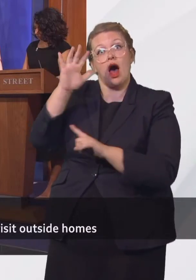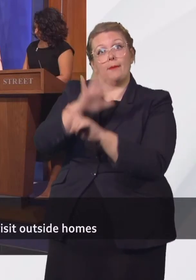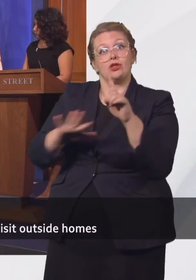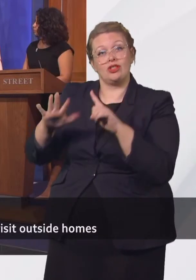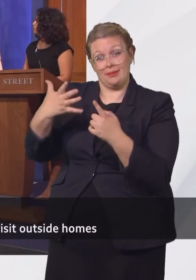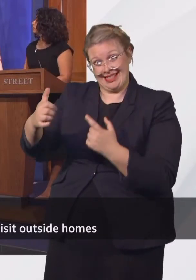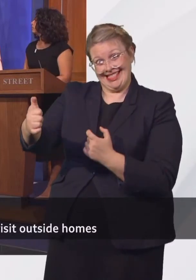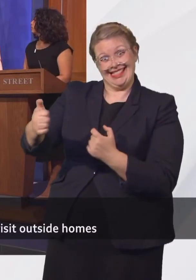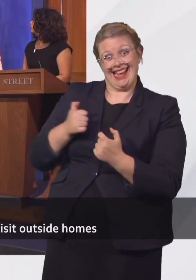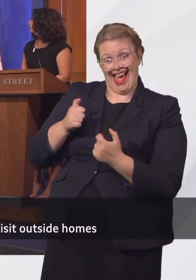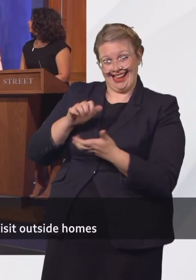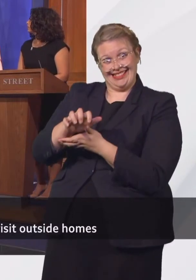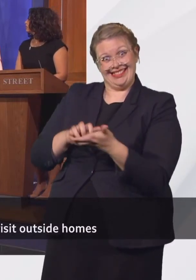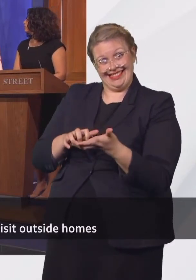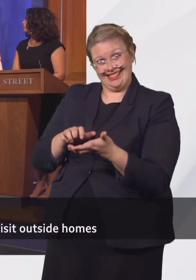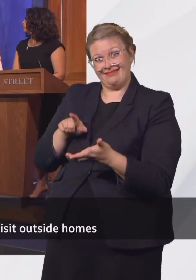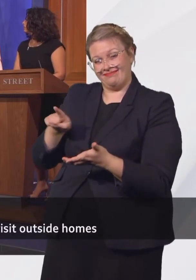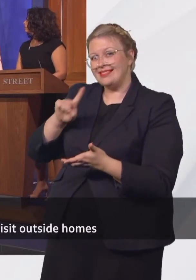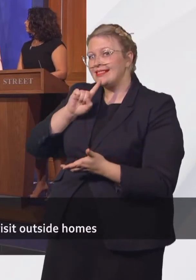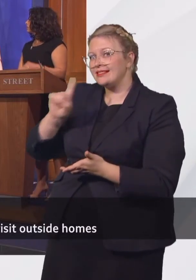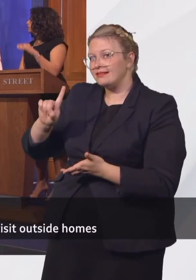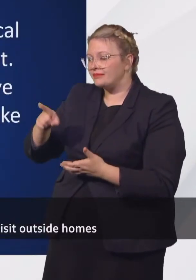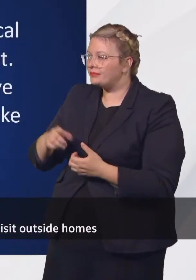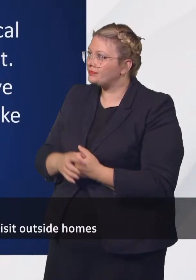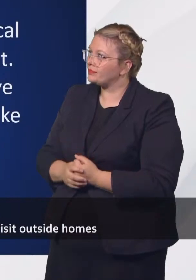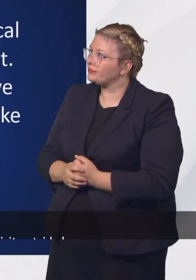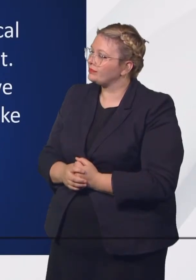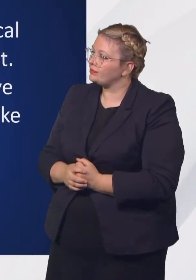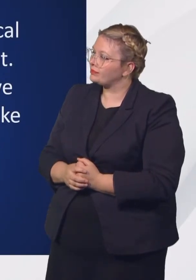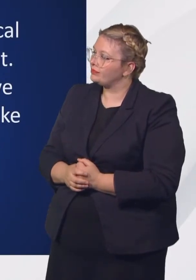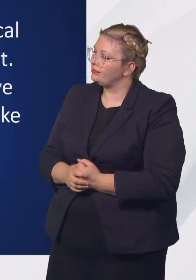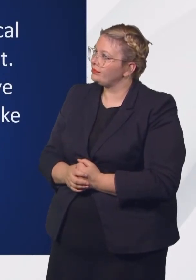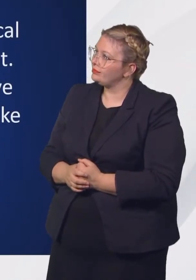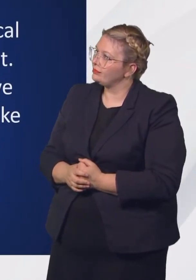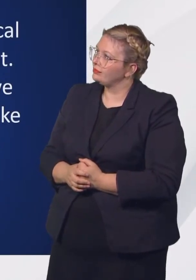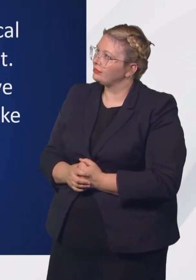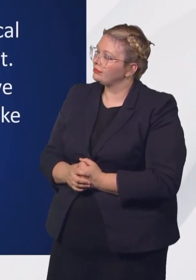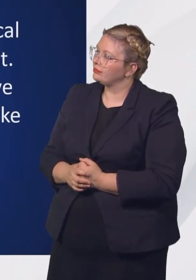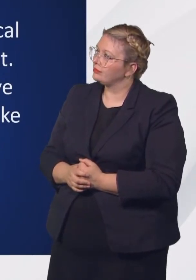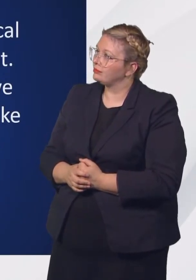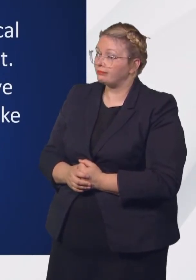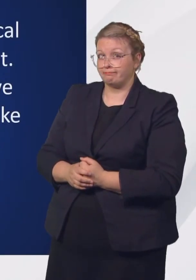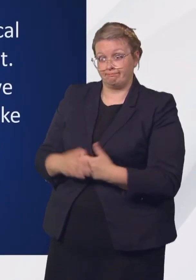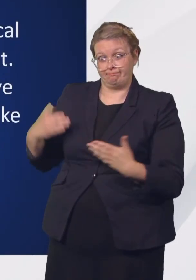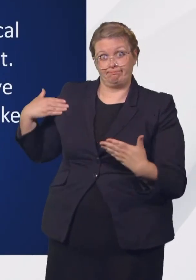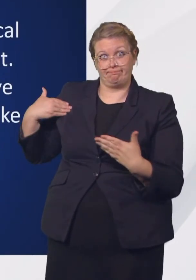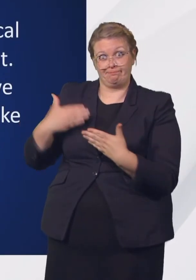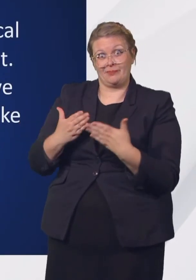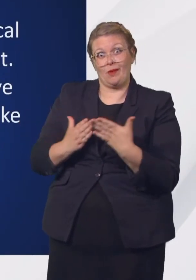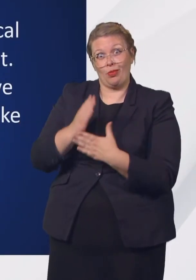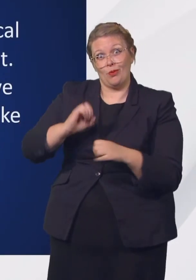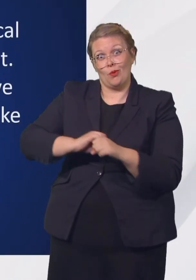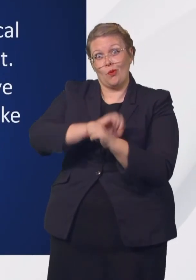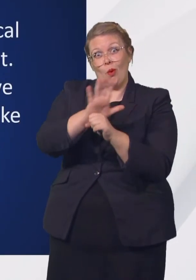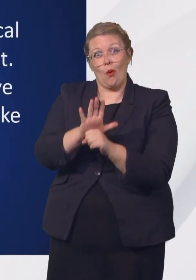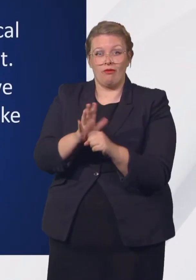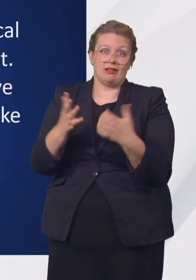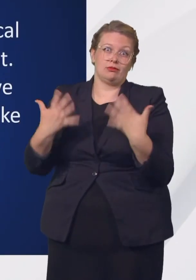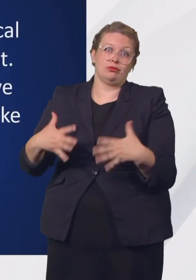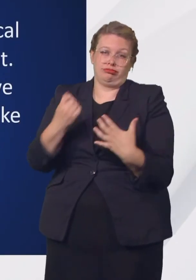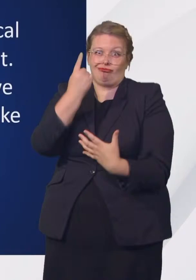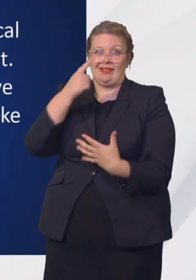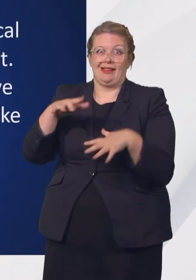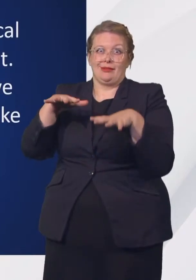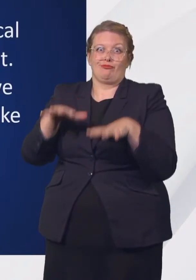asks, during the pandemic, the UK has emerged as a powerhouse of biomedical research, innovation and development.